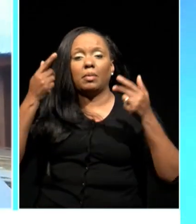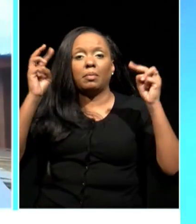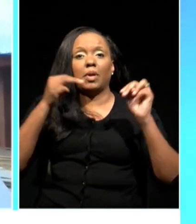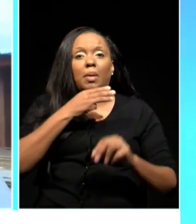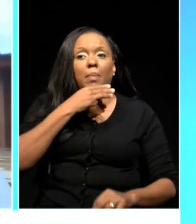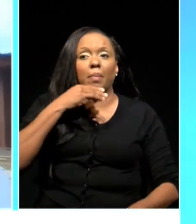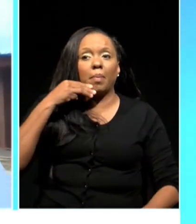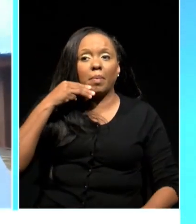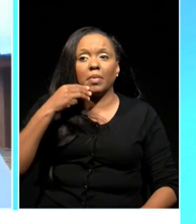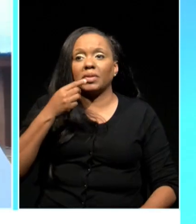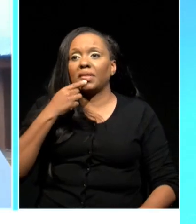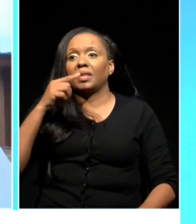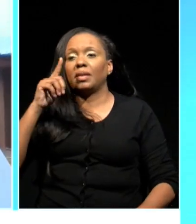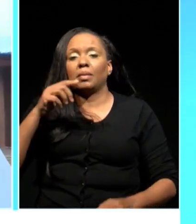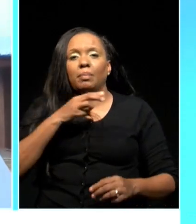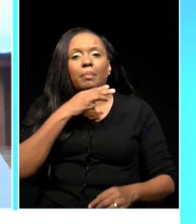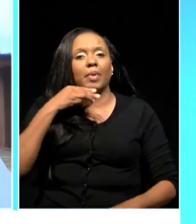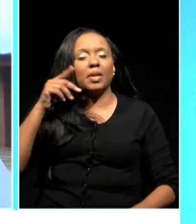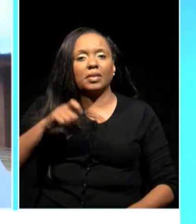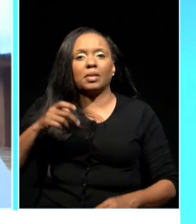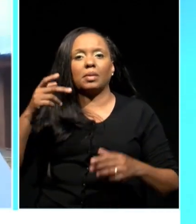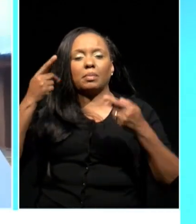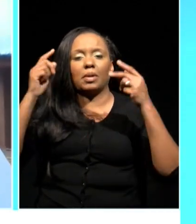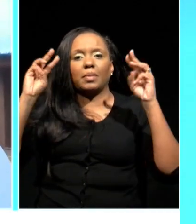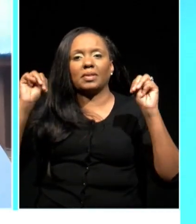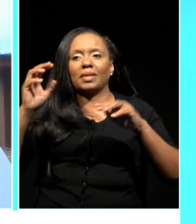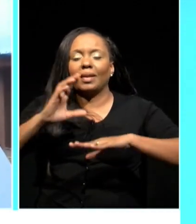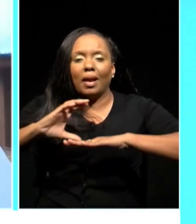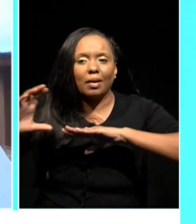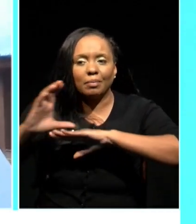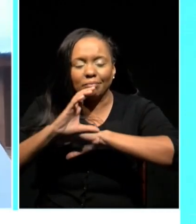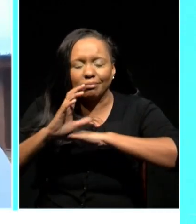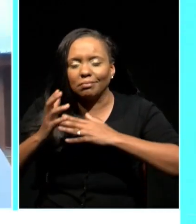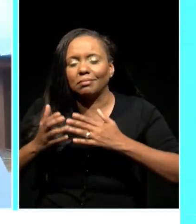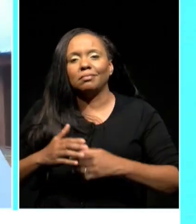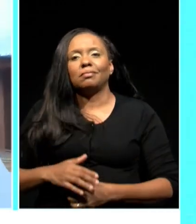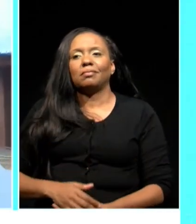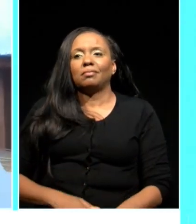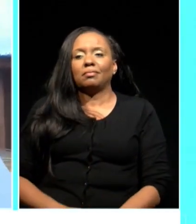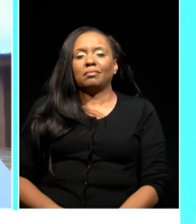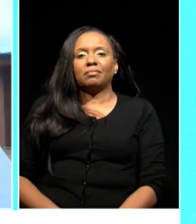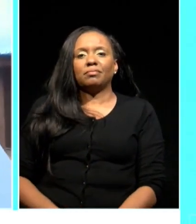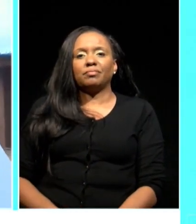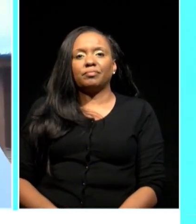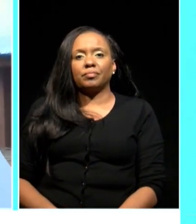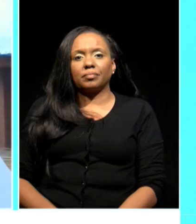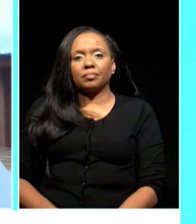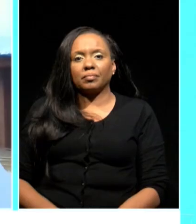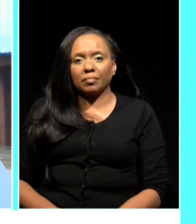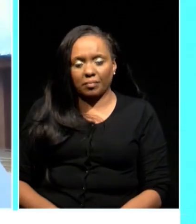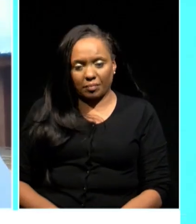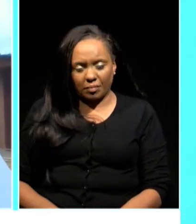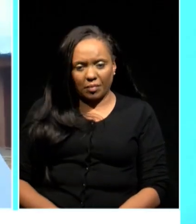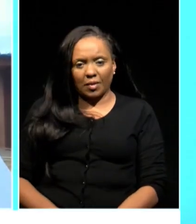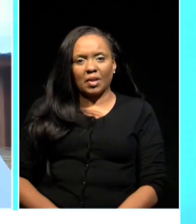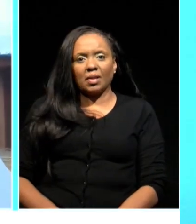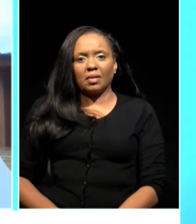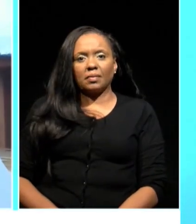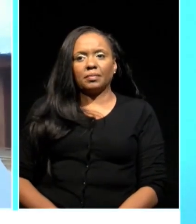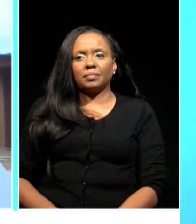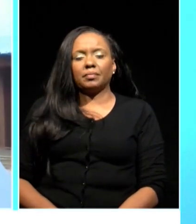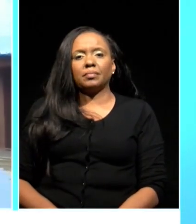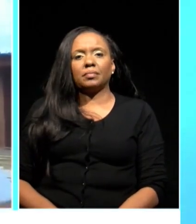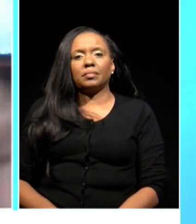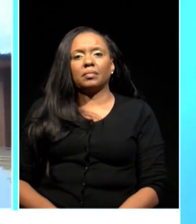should be Prime Minister of the Caribbean. That she has to be able to say, let us carry let us inspire the youth